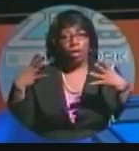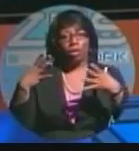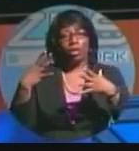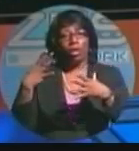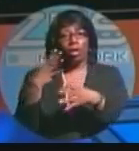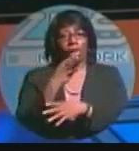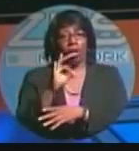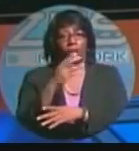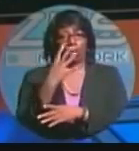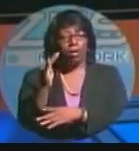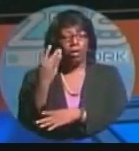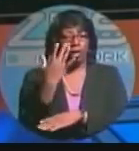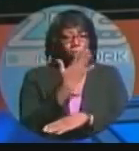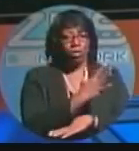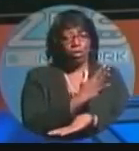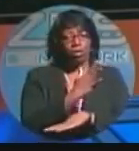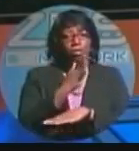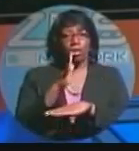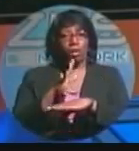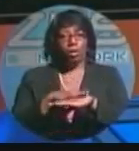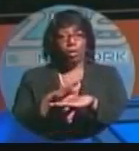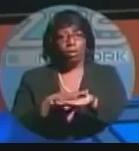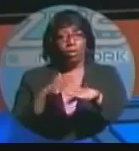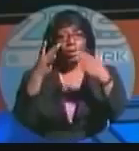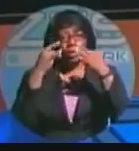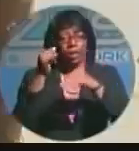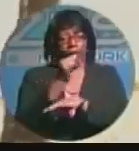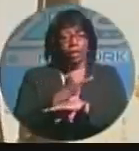caused a big problem on Cat Island.